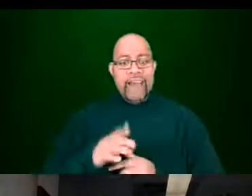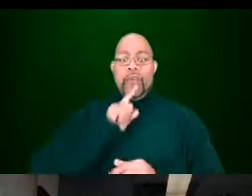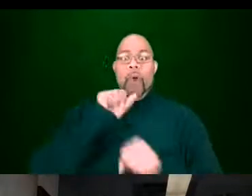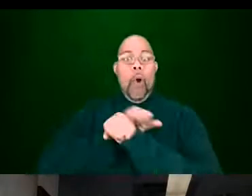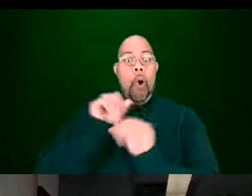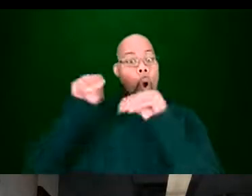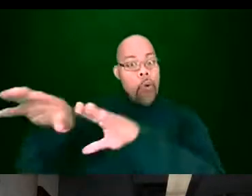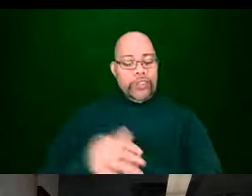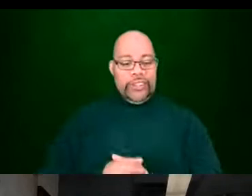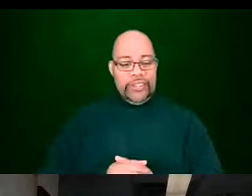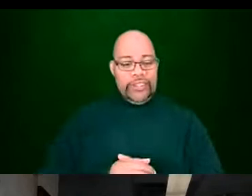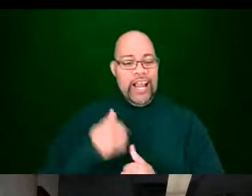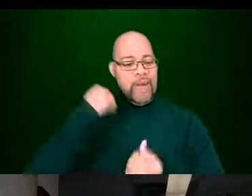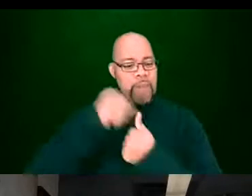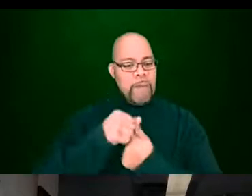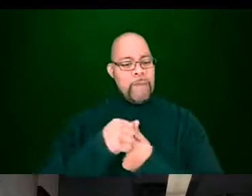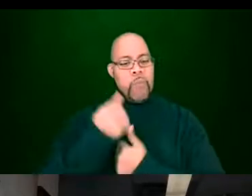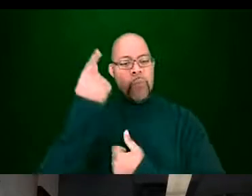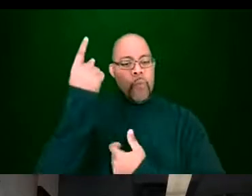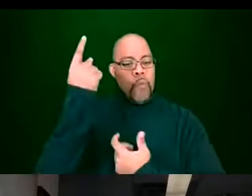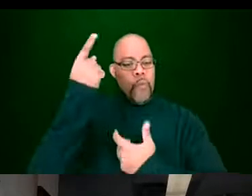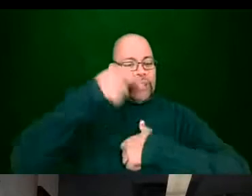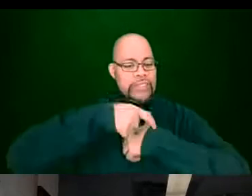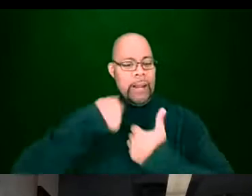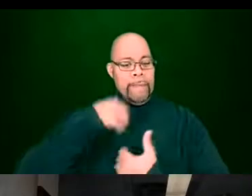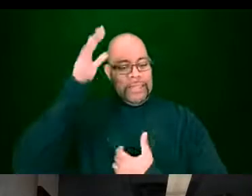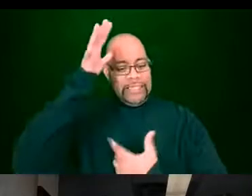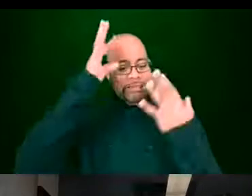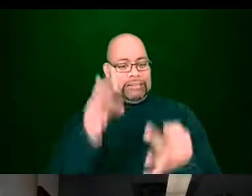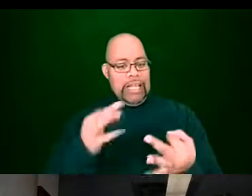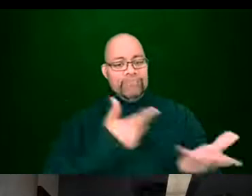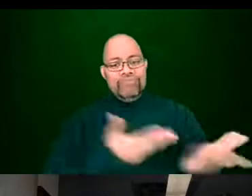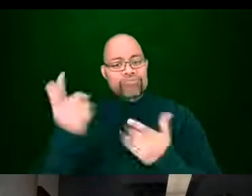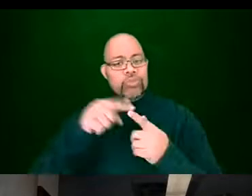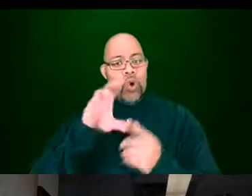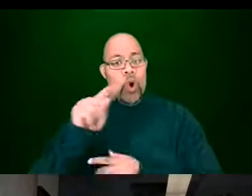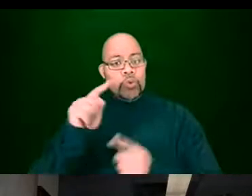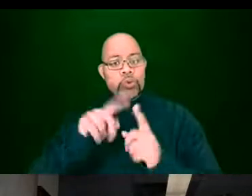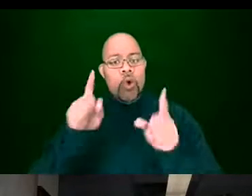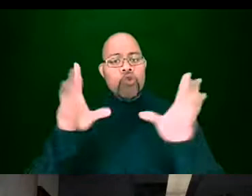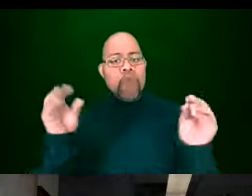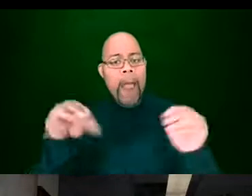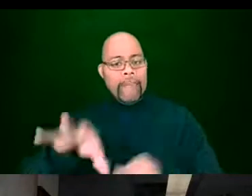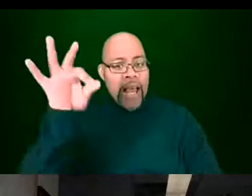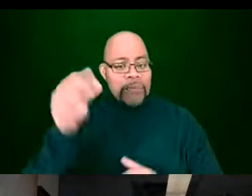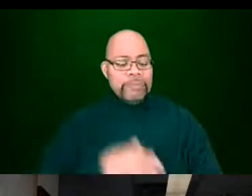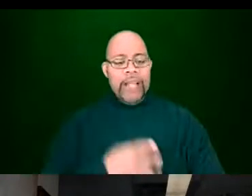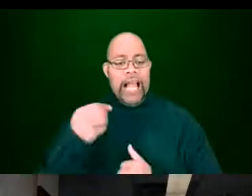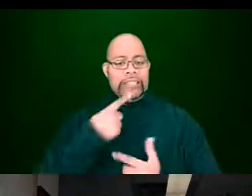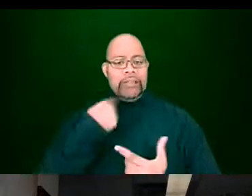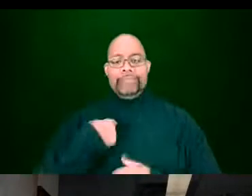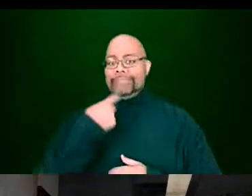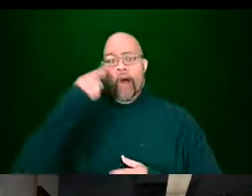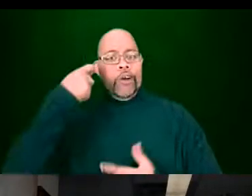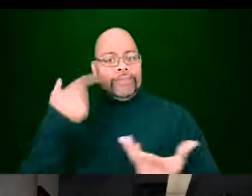ocean. I remember one time though, my dad decided to take us to the coast to go crabbing, and I was like hooked.